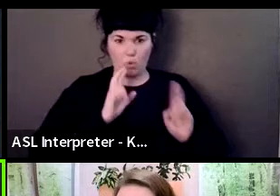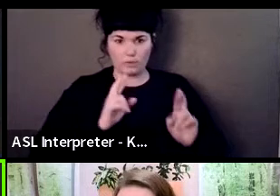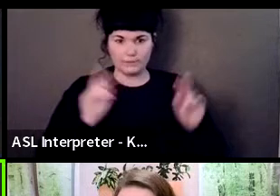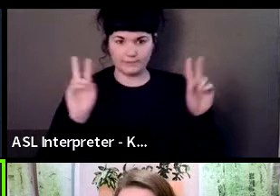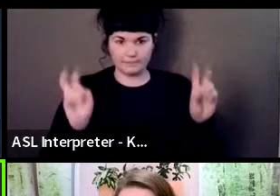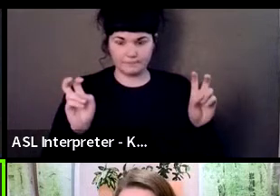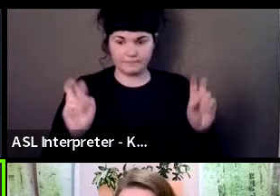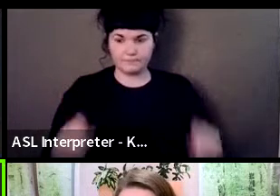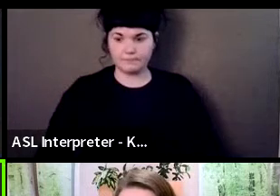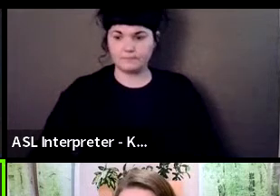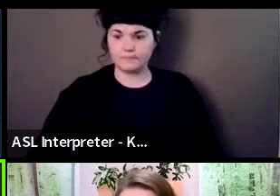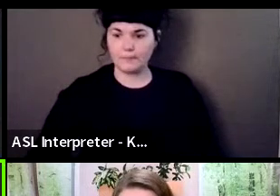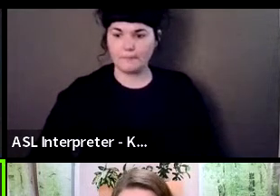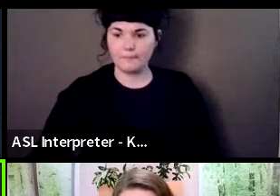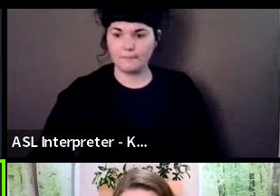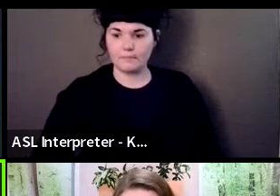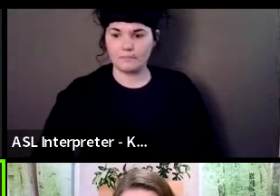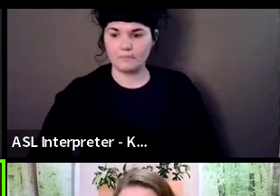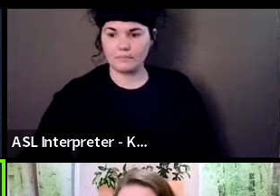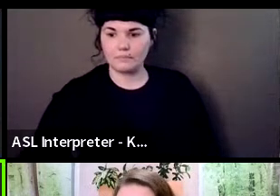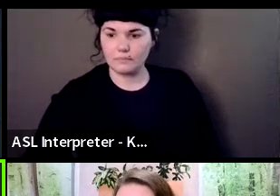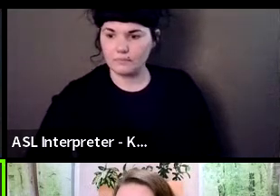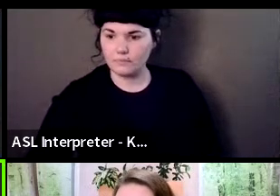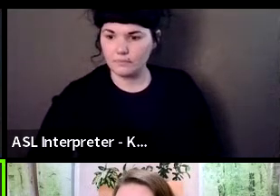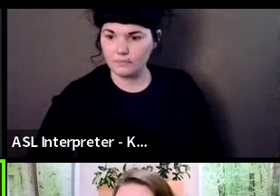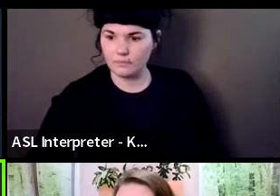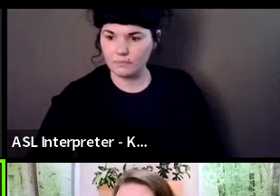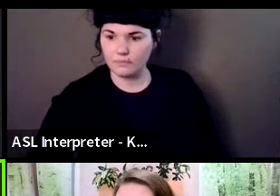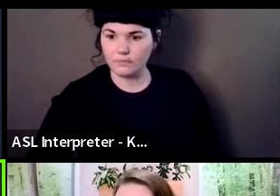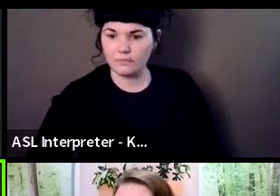I believe we have one from Director Woods.